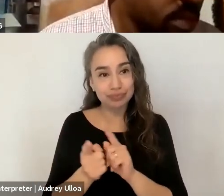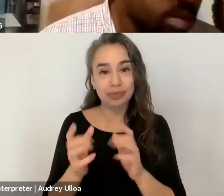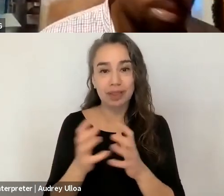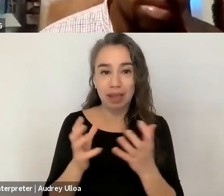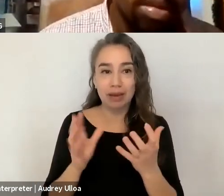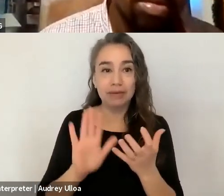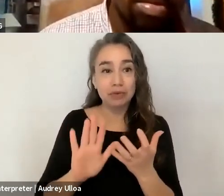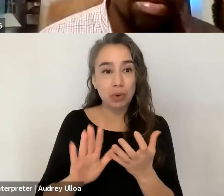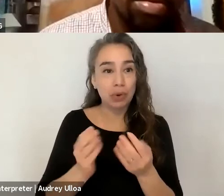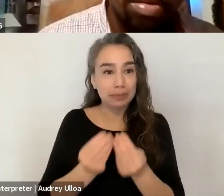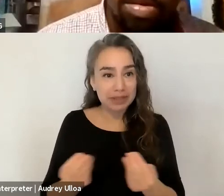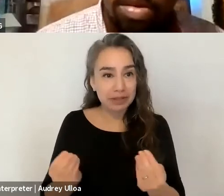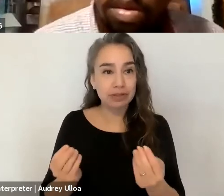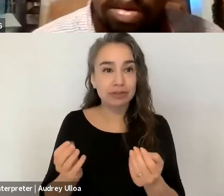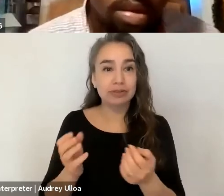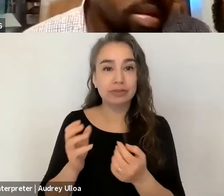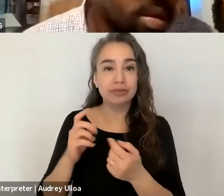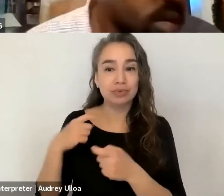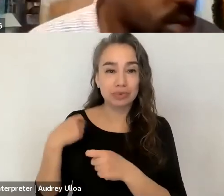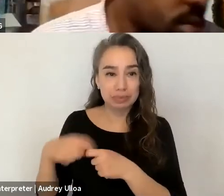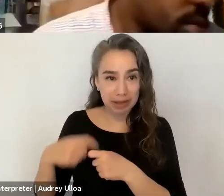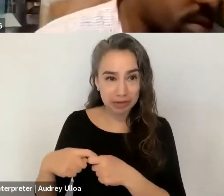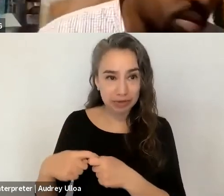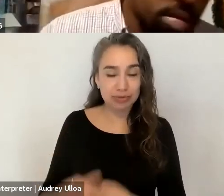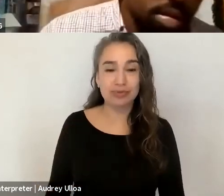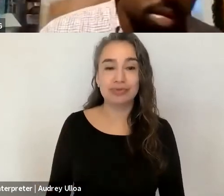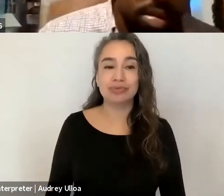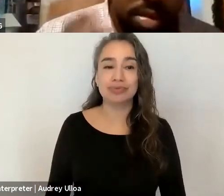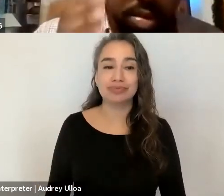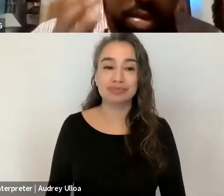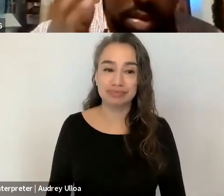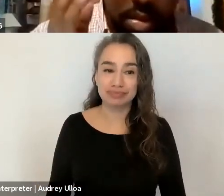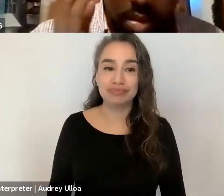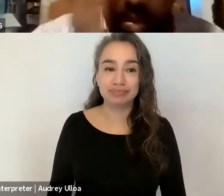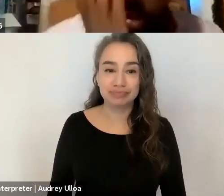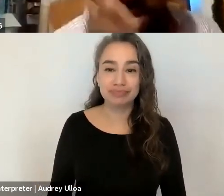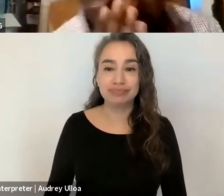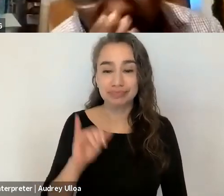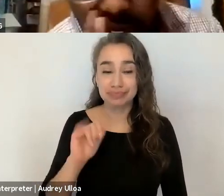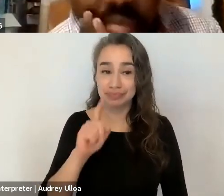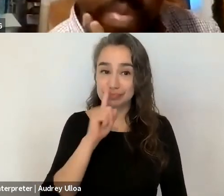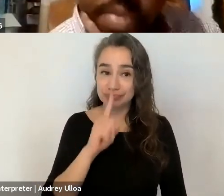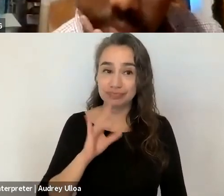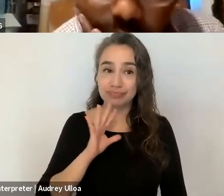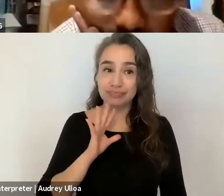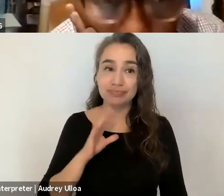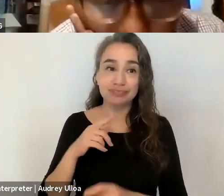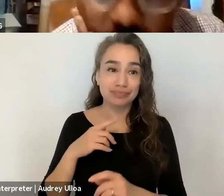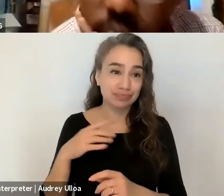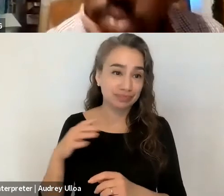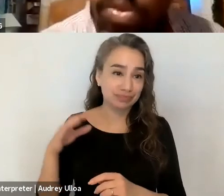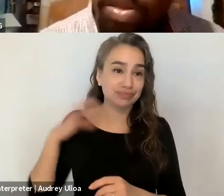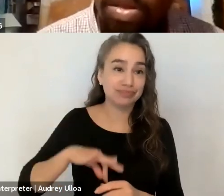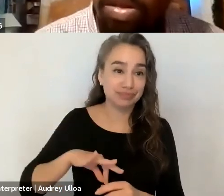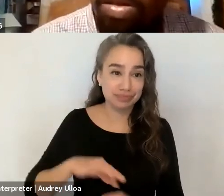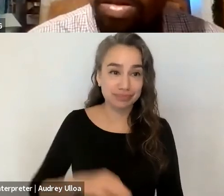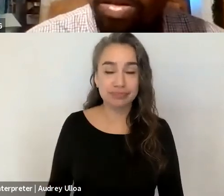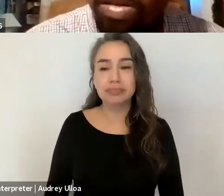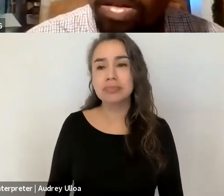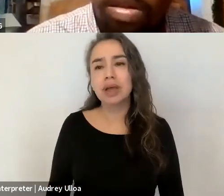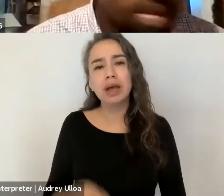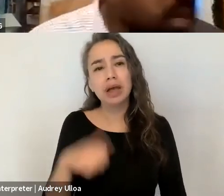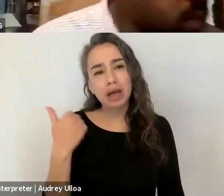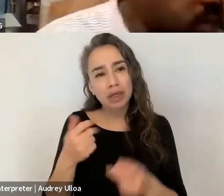materials into Spanish. And so that's really an added plus. What are some of those other places